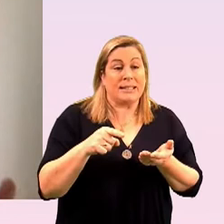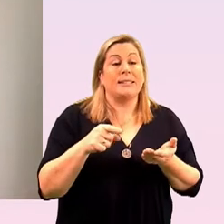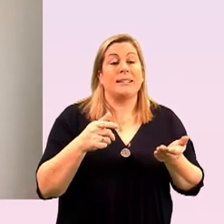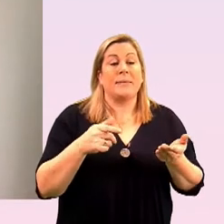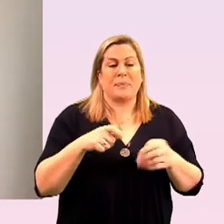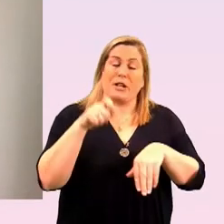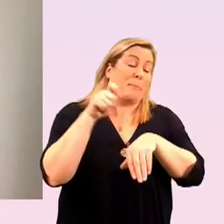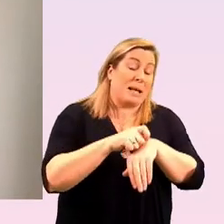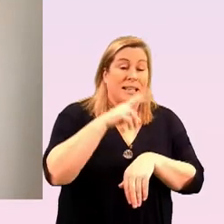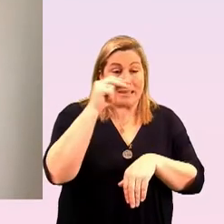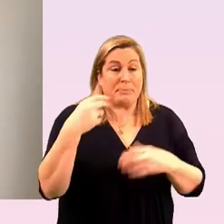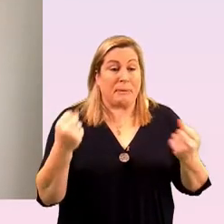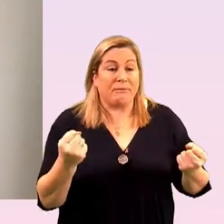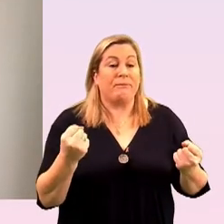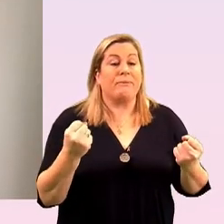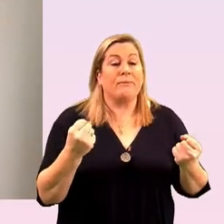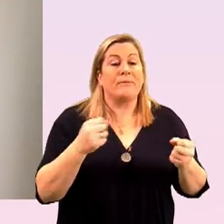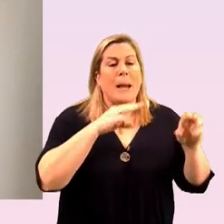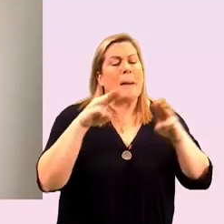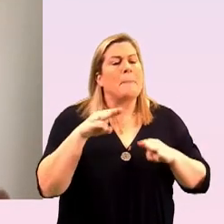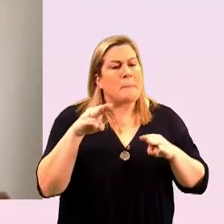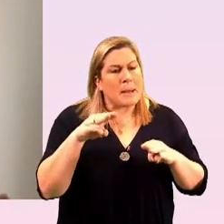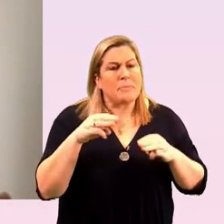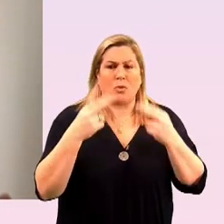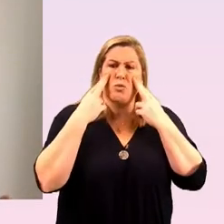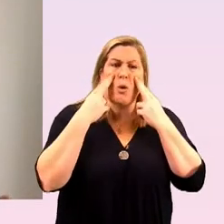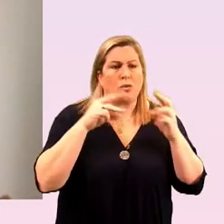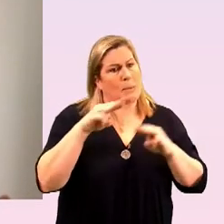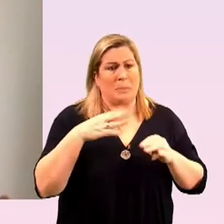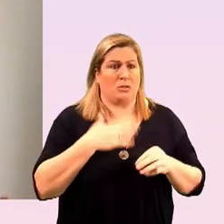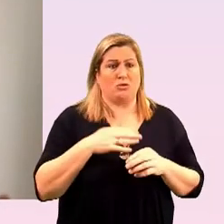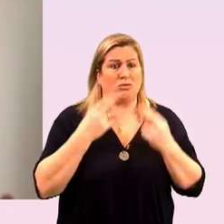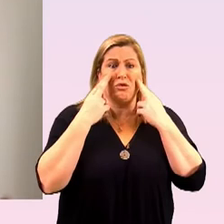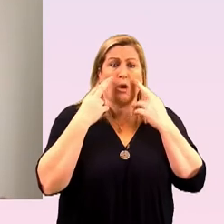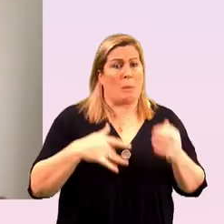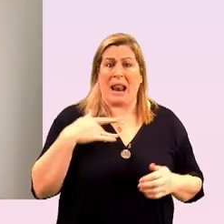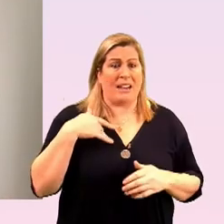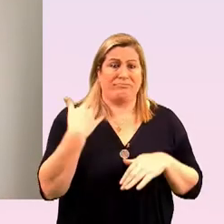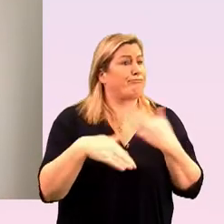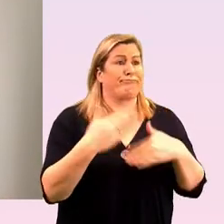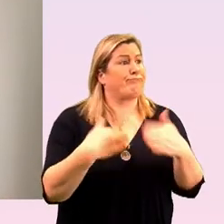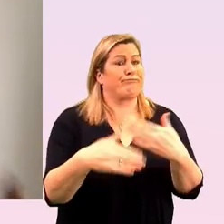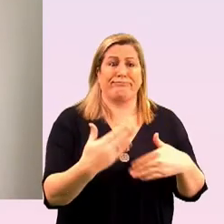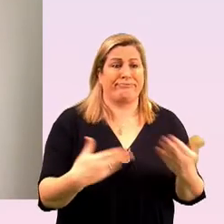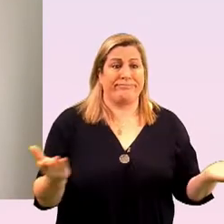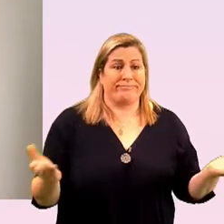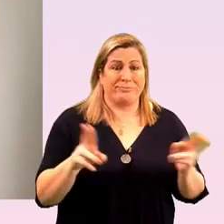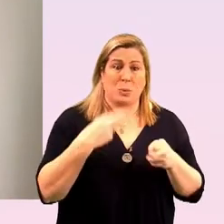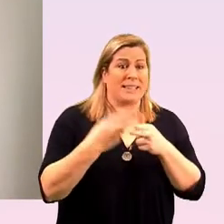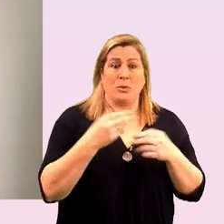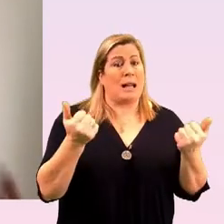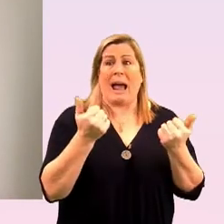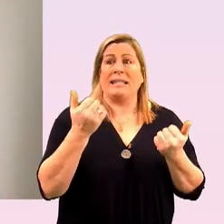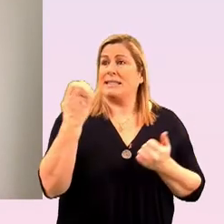of that, the best illustration you can get of that is people, simply ordinary people going about their lives. Ordinary people going about their lives without